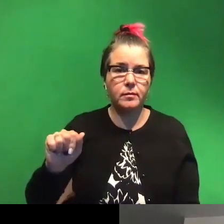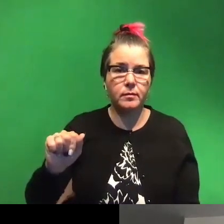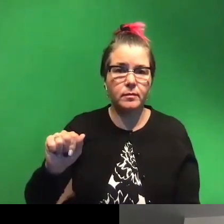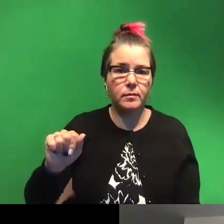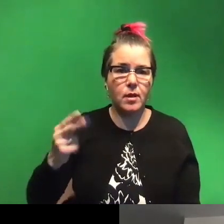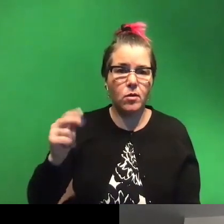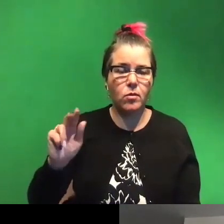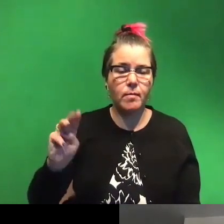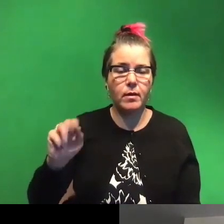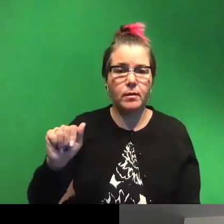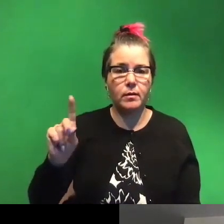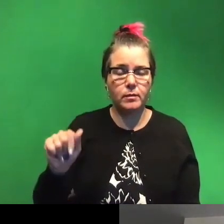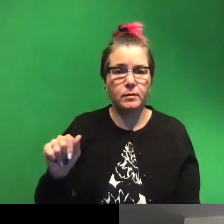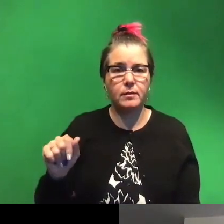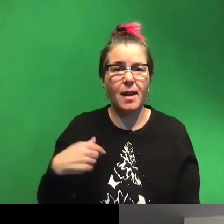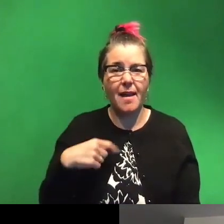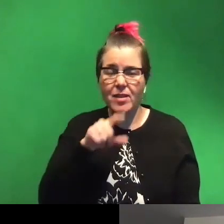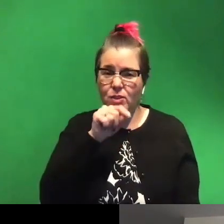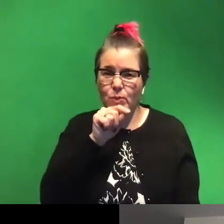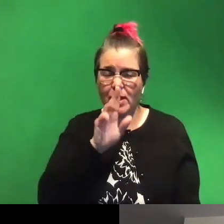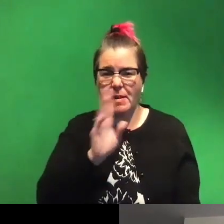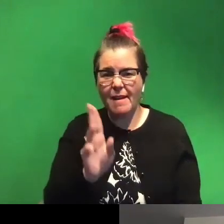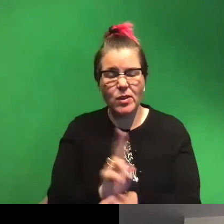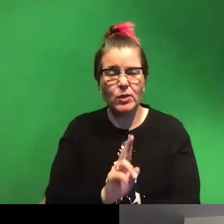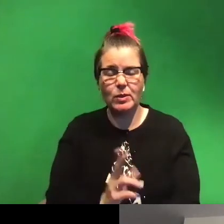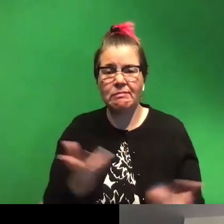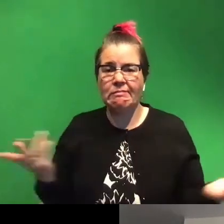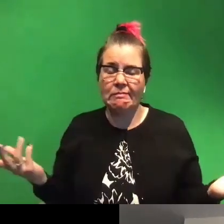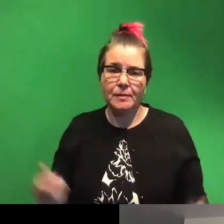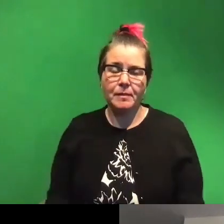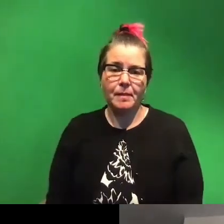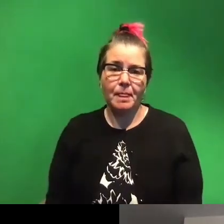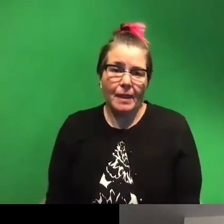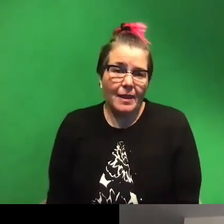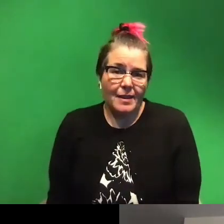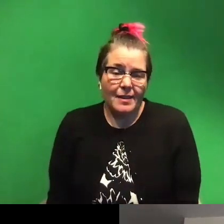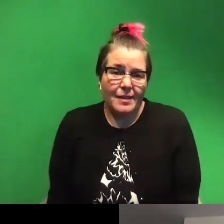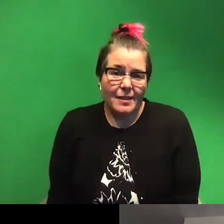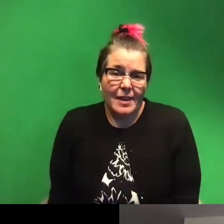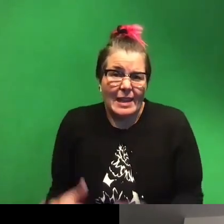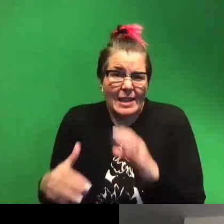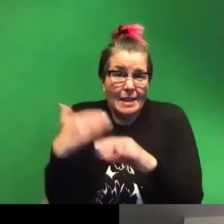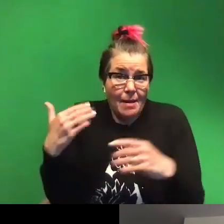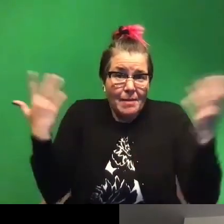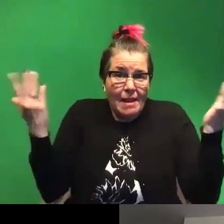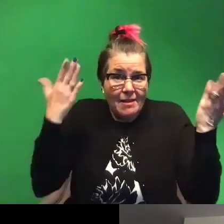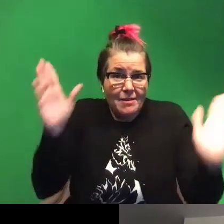Ahumada. I have Twitter, but like I never use it. That's the thing. Like you can drop me an email. I don't know.